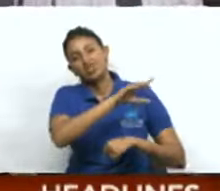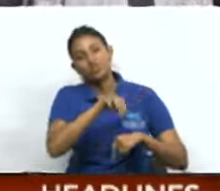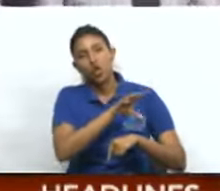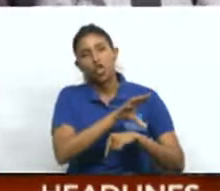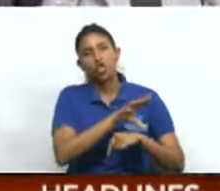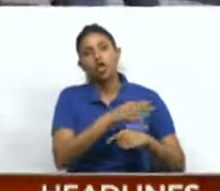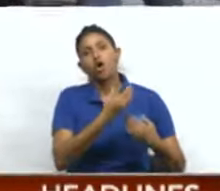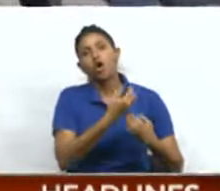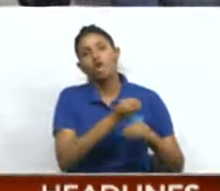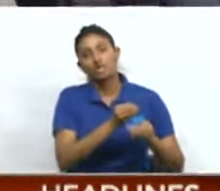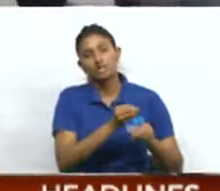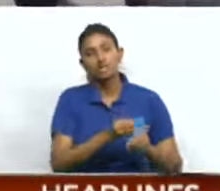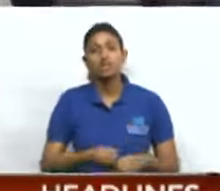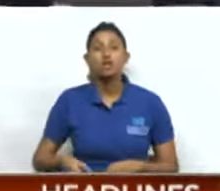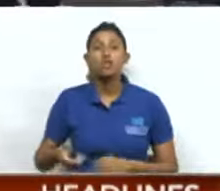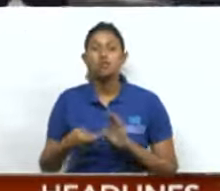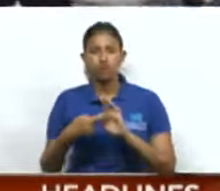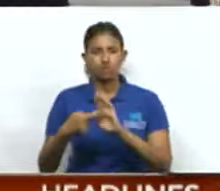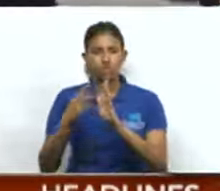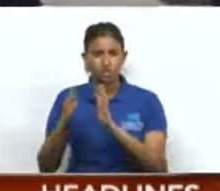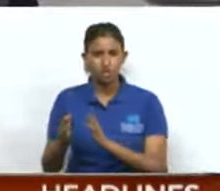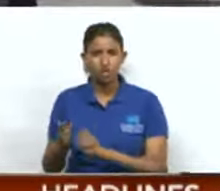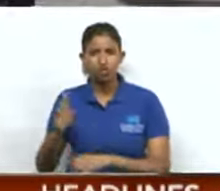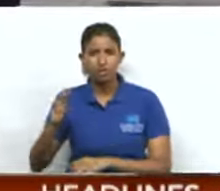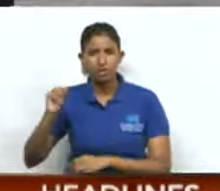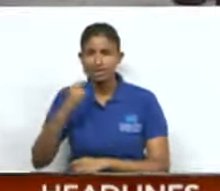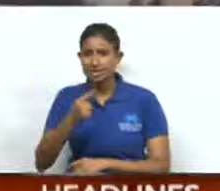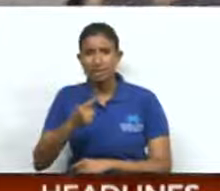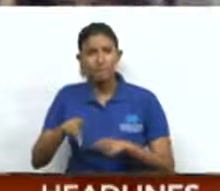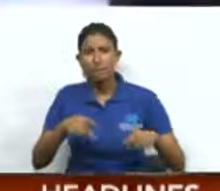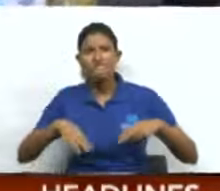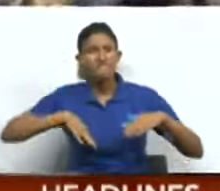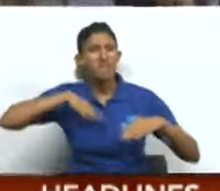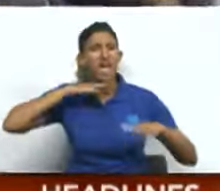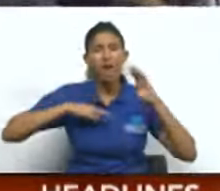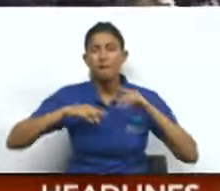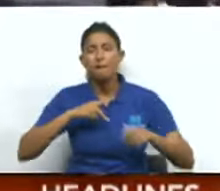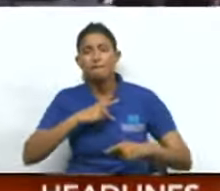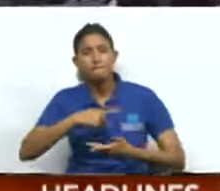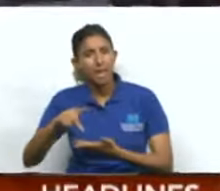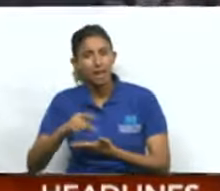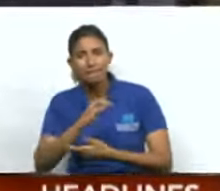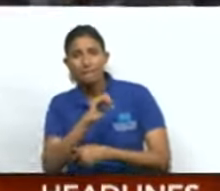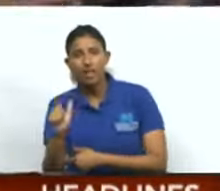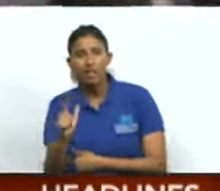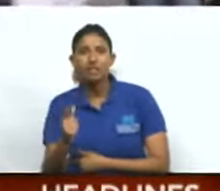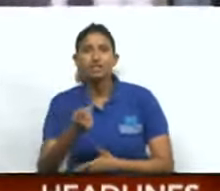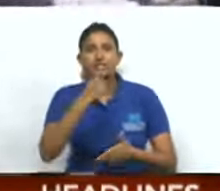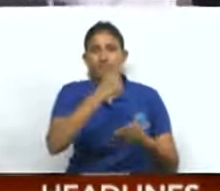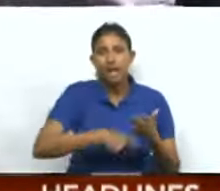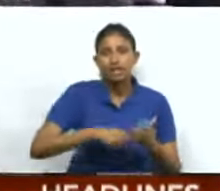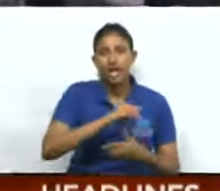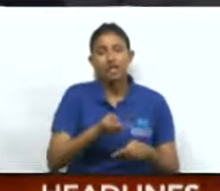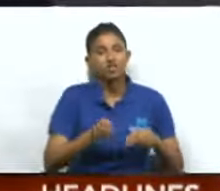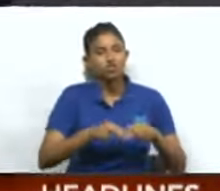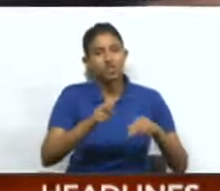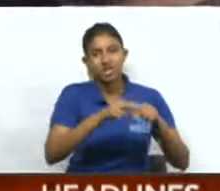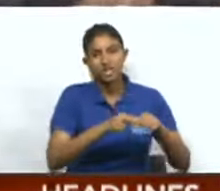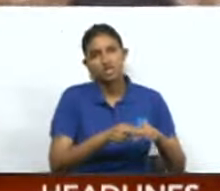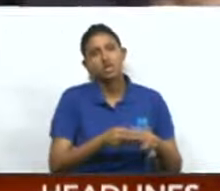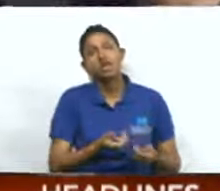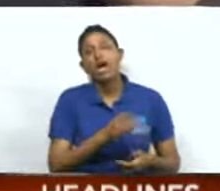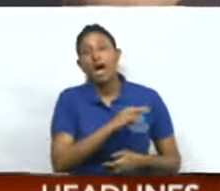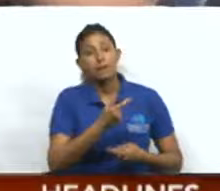Member of Parliament Rudranath Indarsing says people are fed up of paying bills, taxes and increased rates while their spending power is being